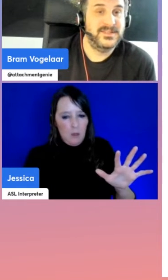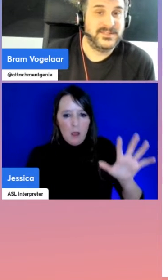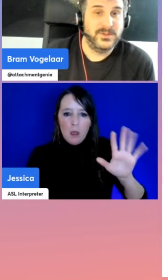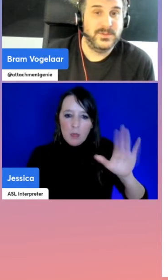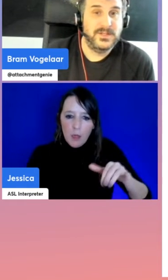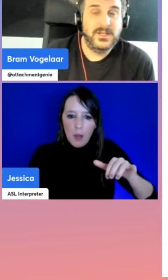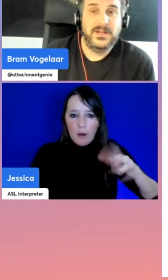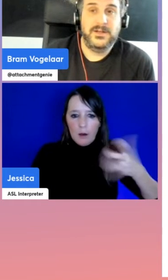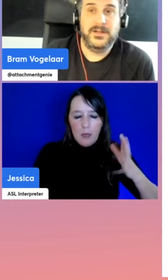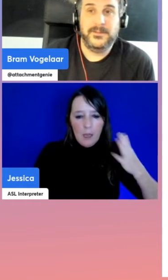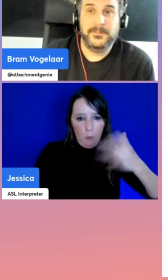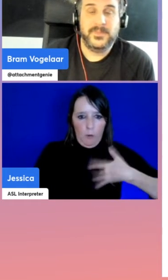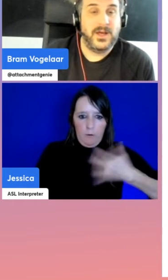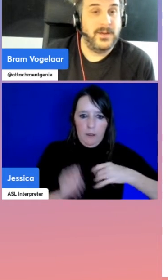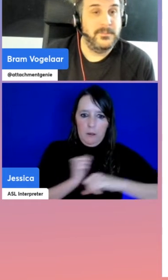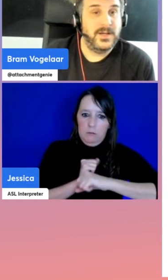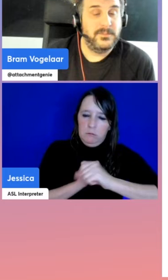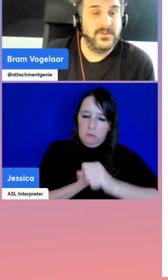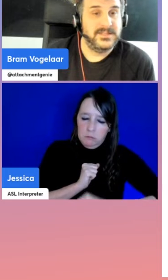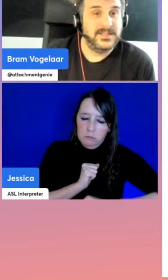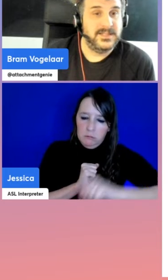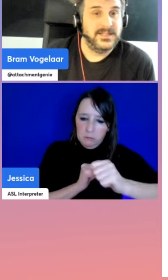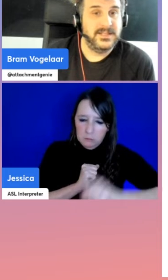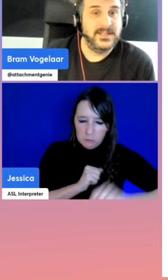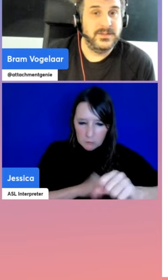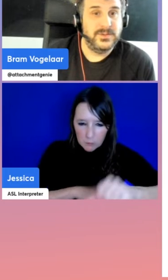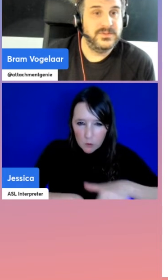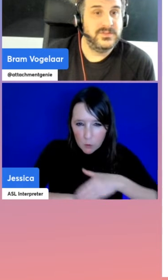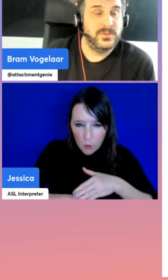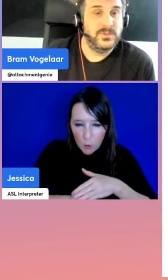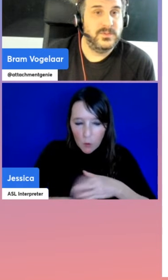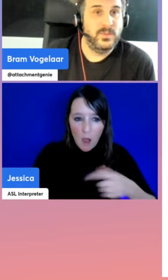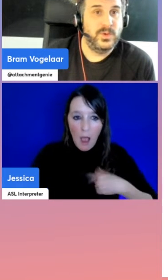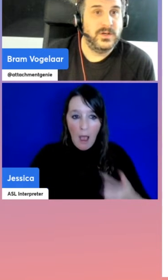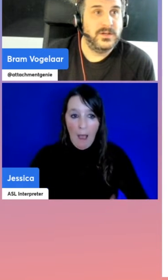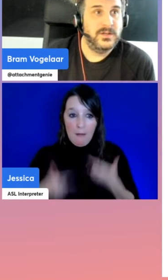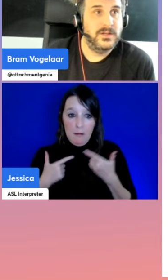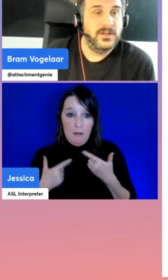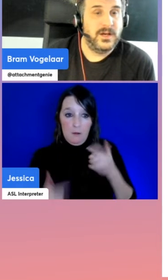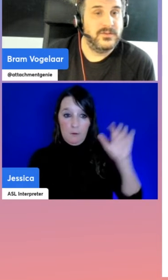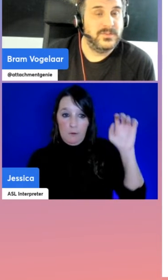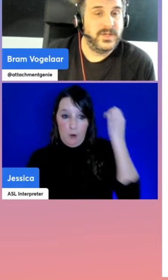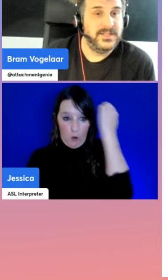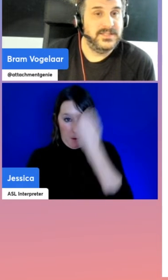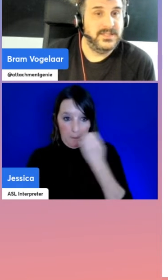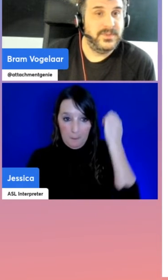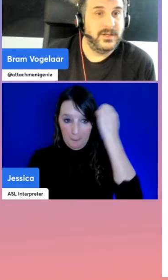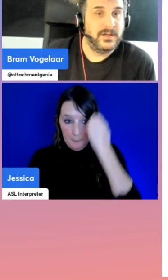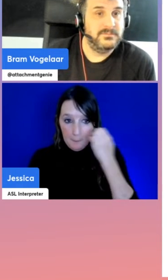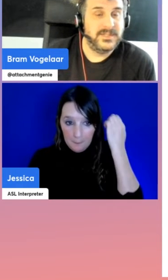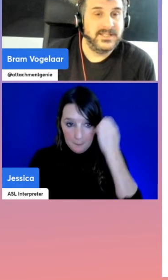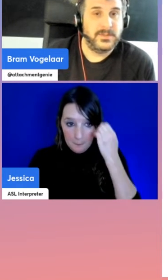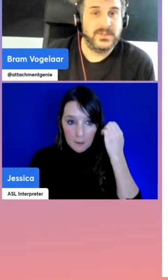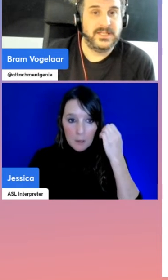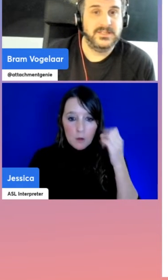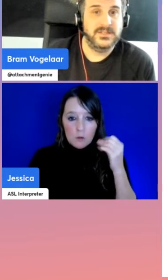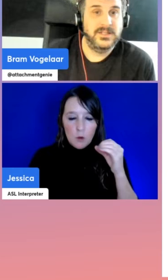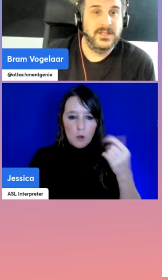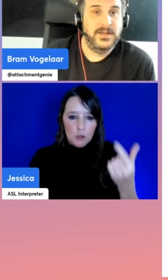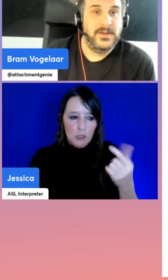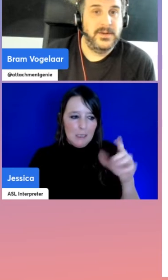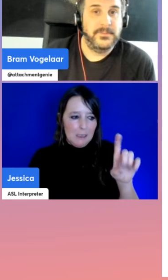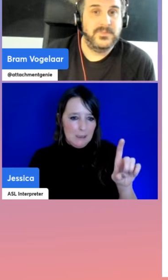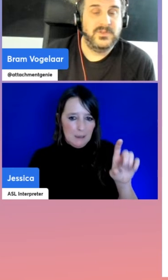going to feel slow. I'm a resident in the EU, so we're covered by the GDPR data